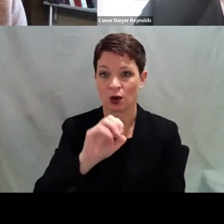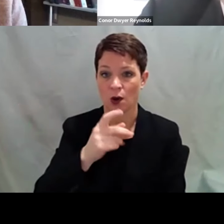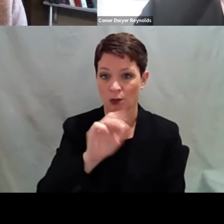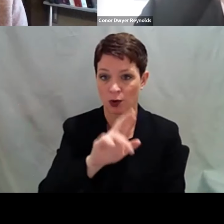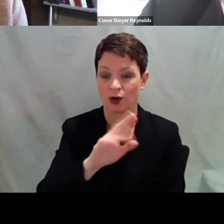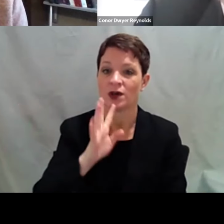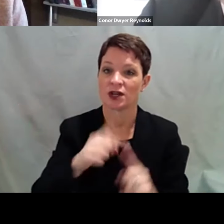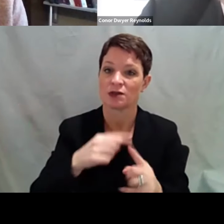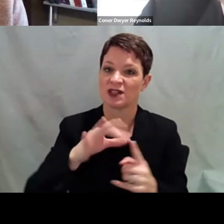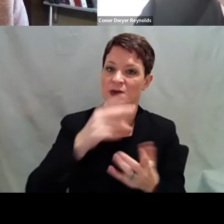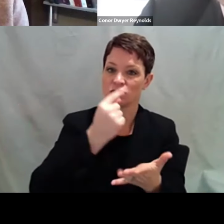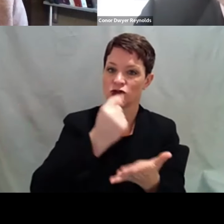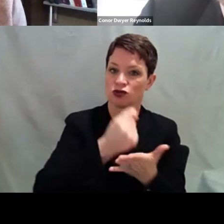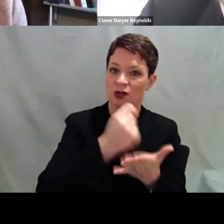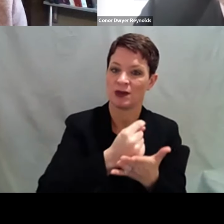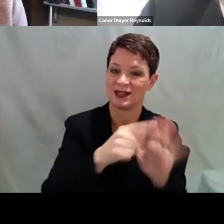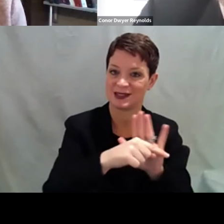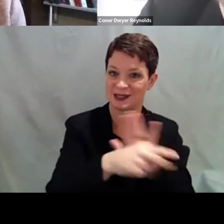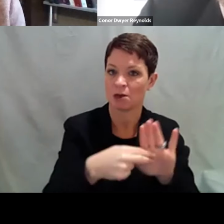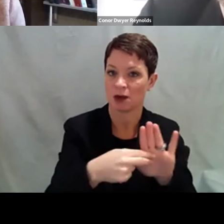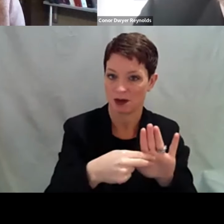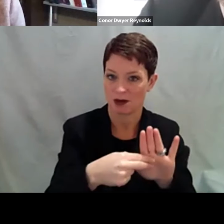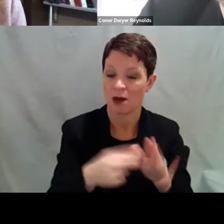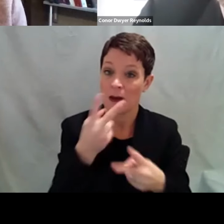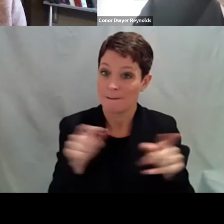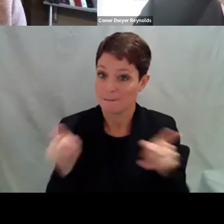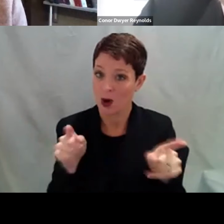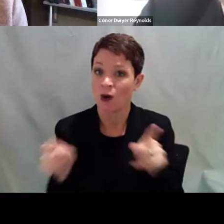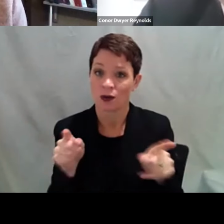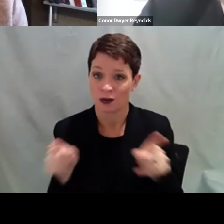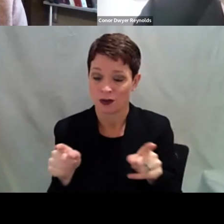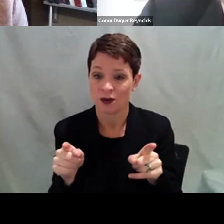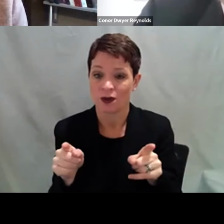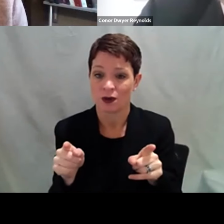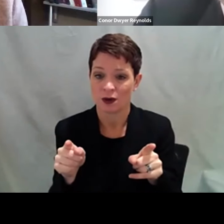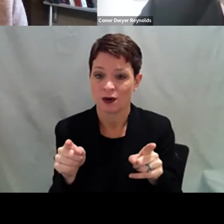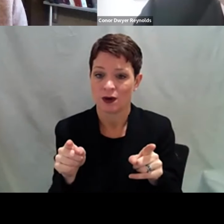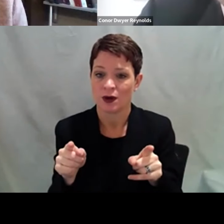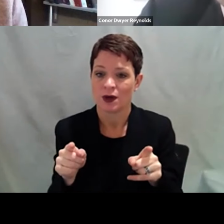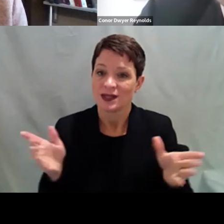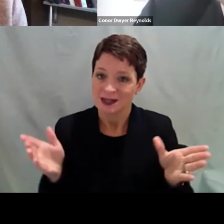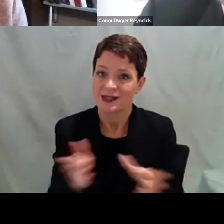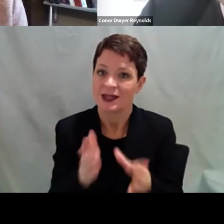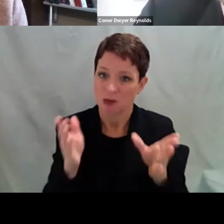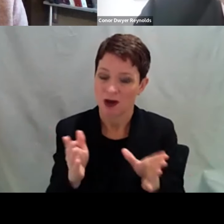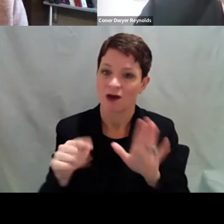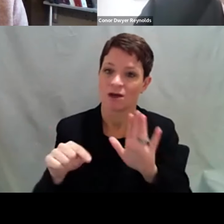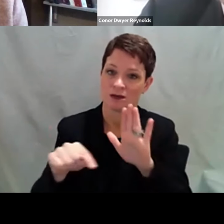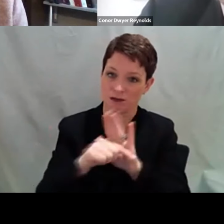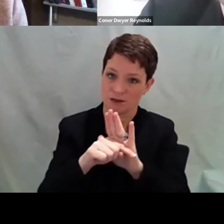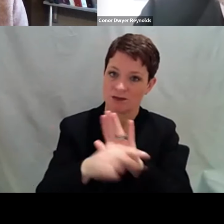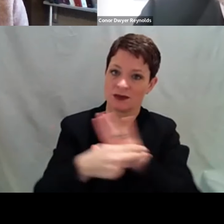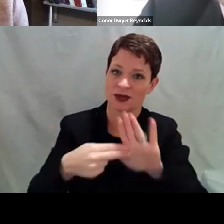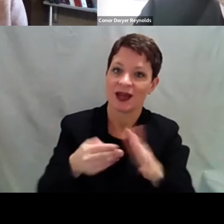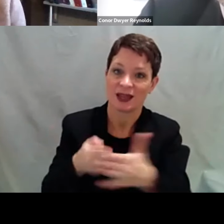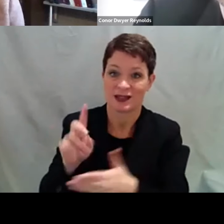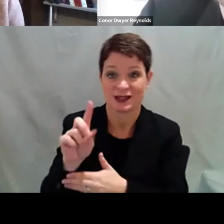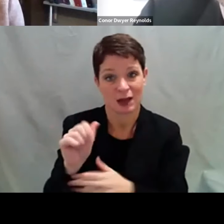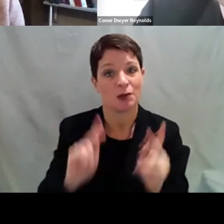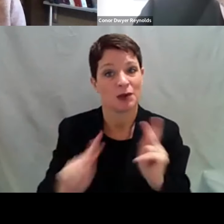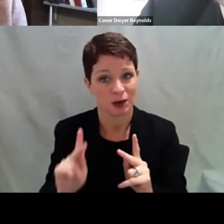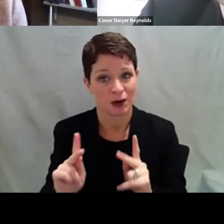special treatment stigma, both of which might promote, or do indeed promote, stigma against disabled people.